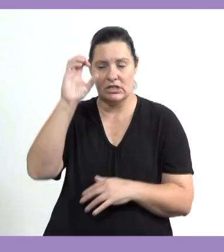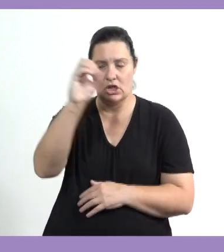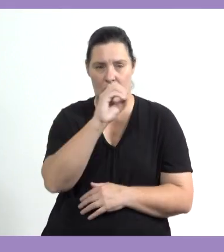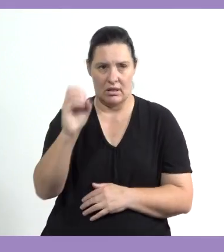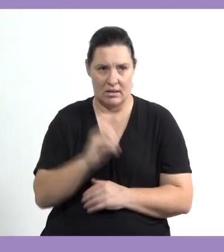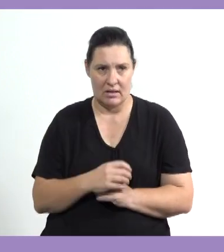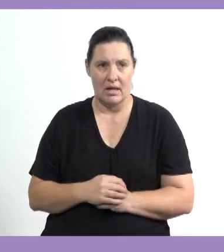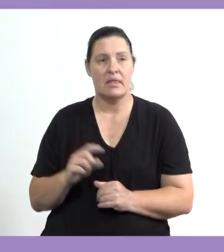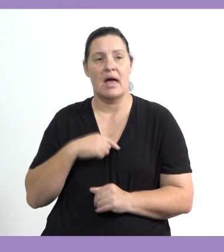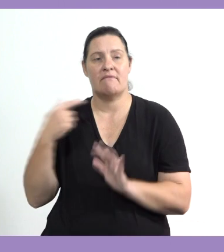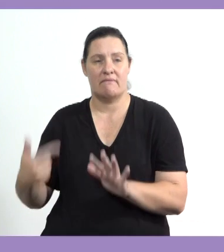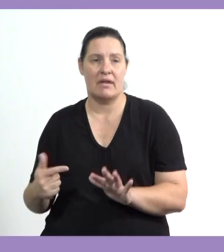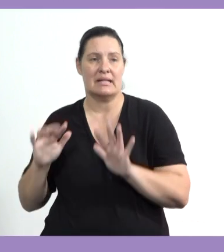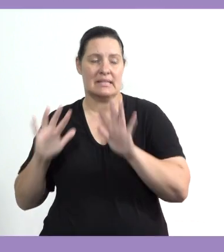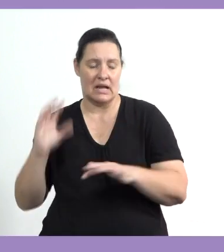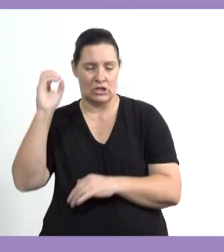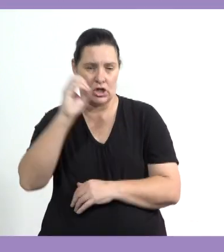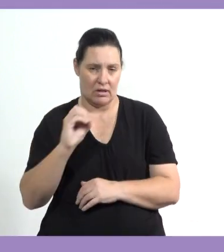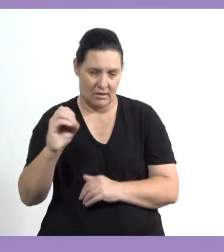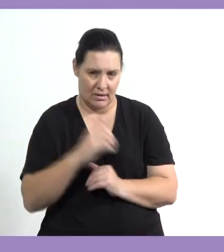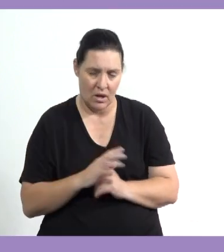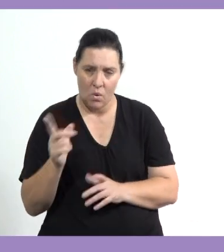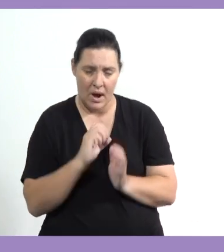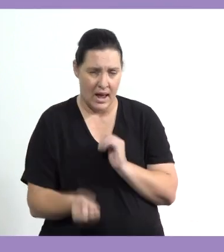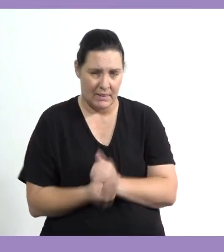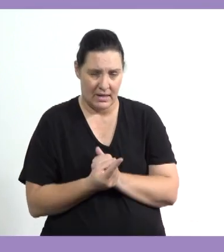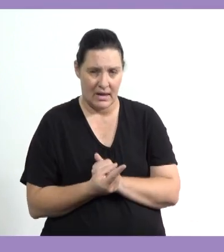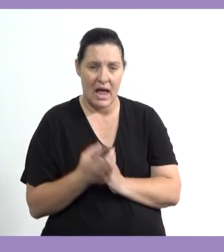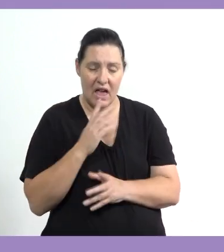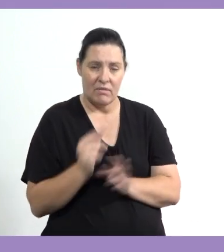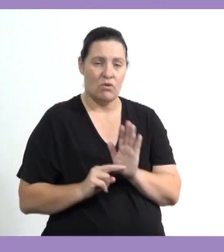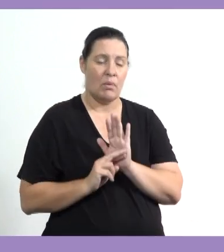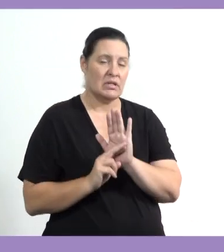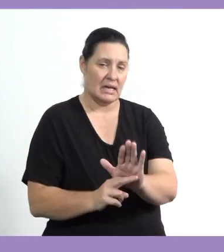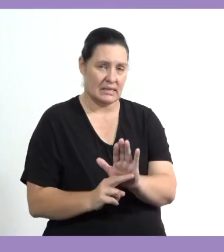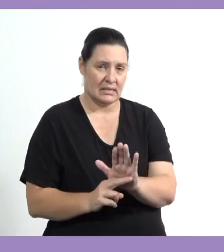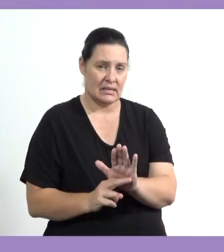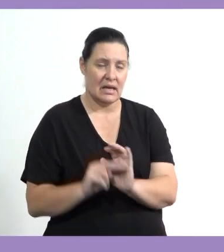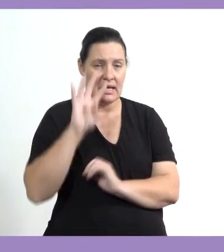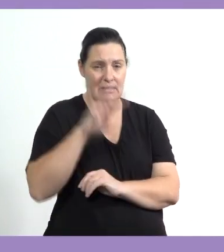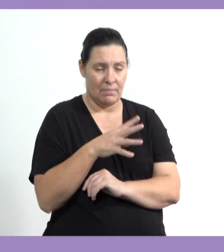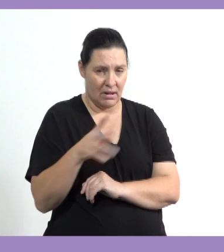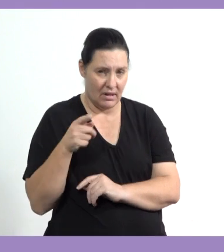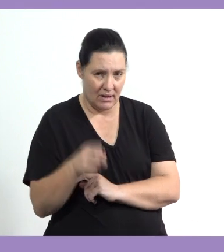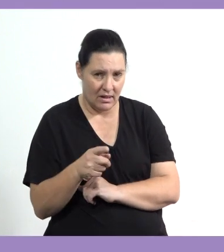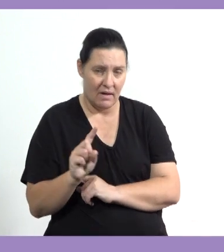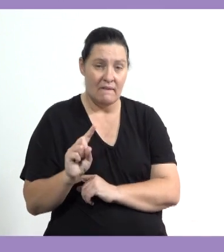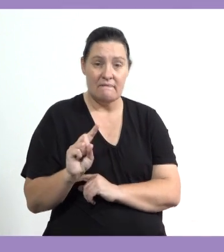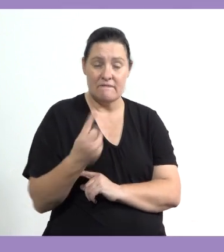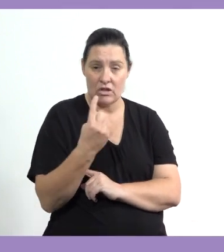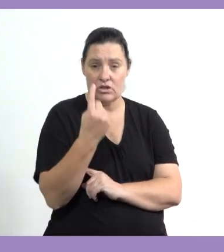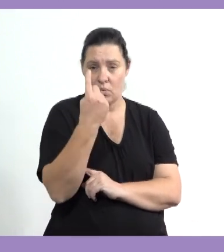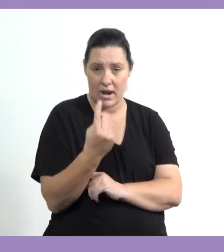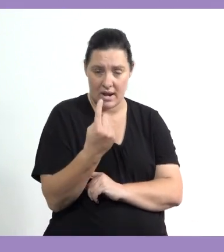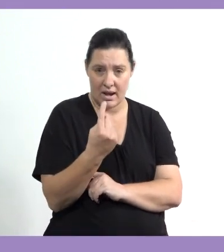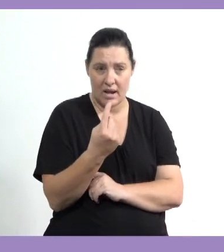6 circles. And the next one we have 10 circles. So what is happening here? If I represent this in a table, so the first one